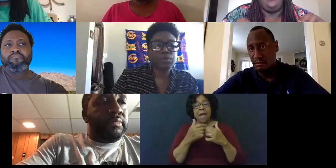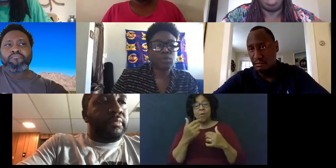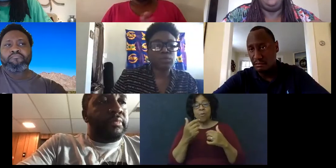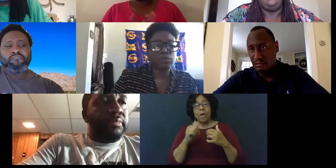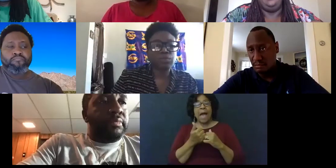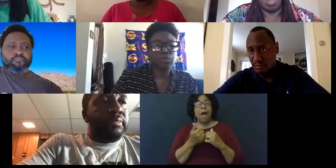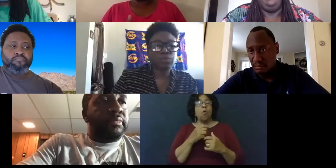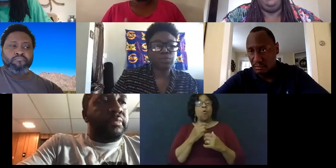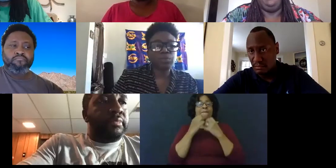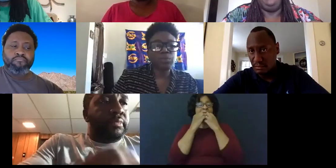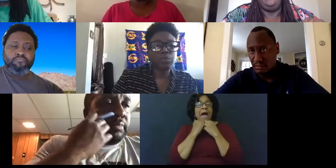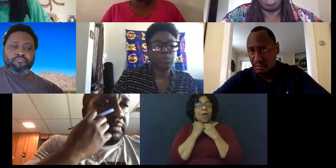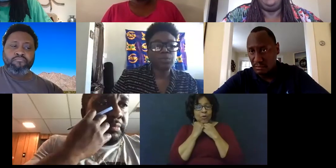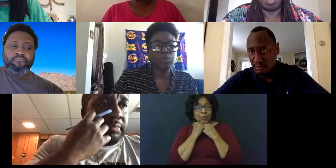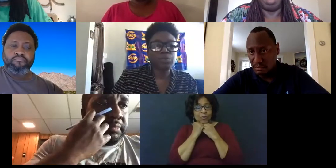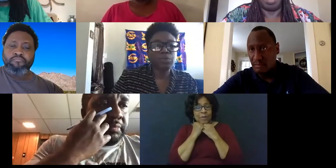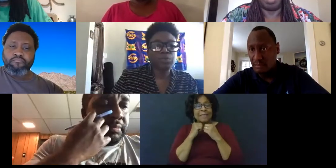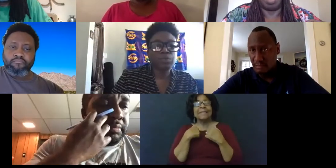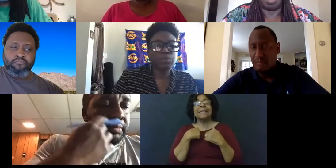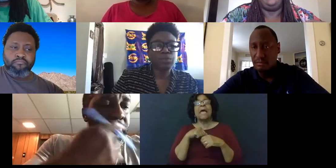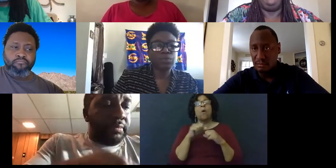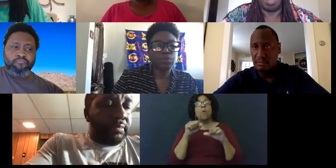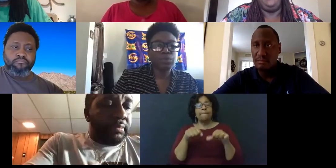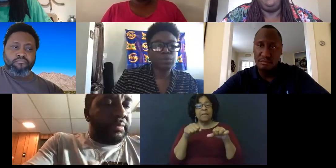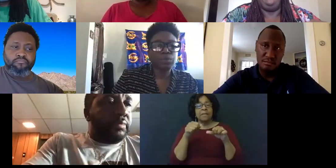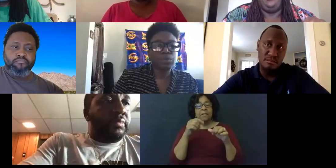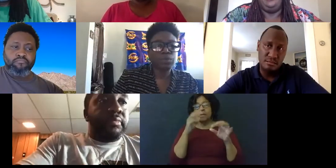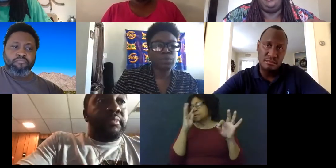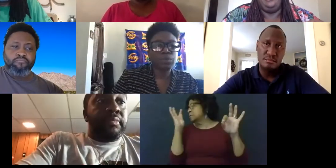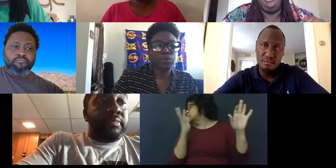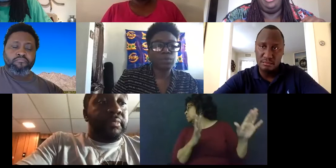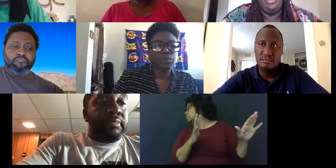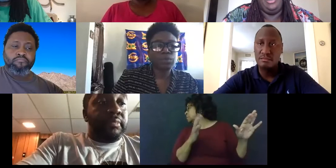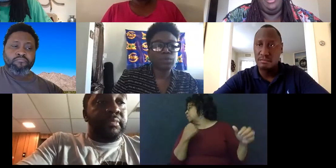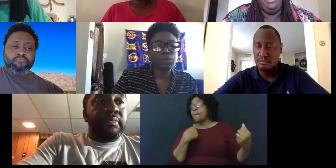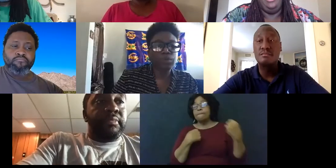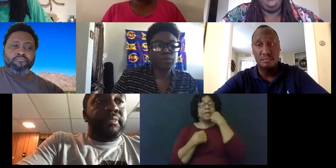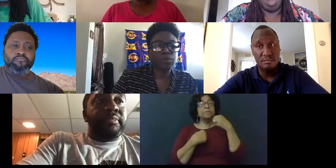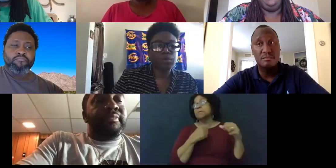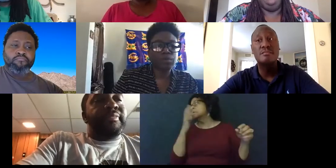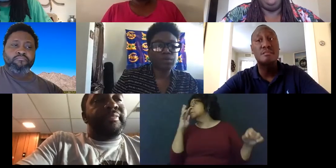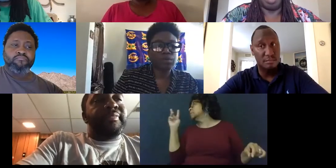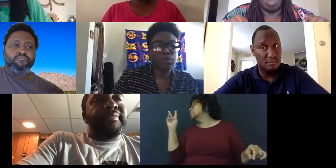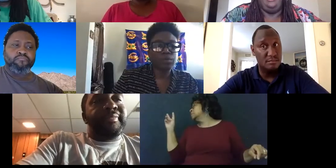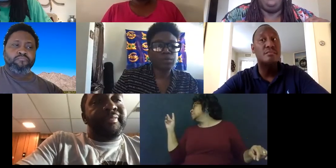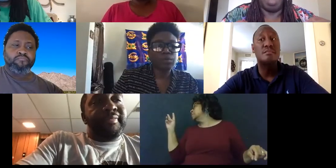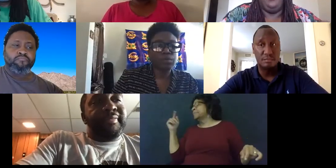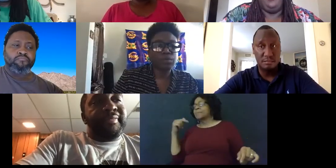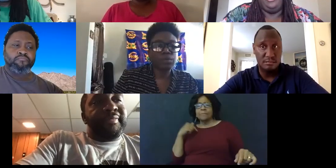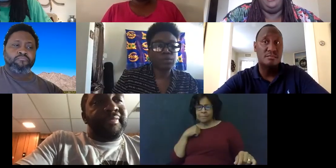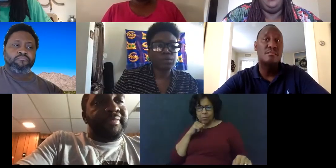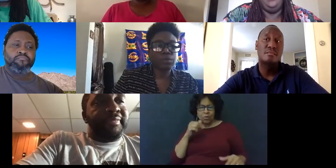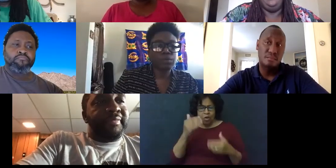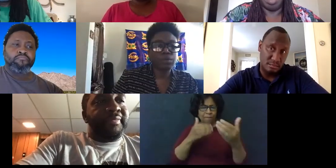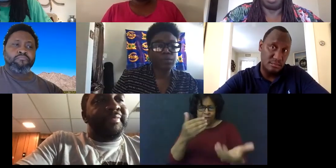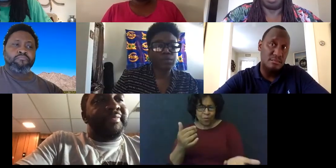how our value is in our ability to look the other way when you're punched in the cheek, we will not go